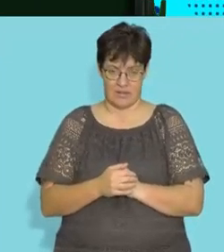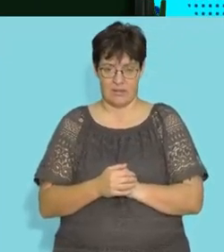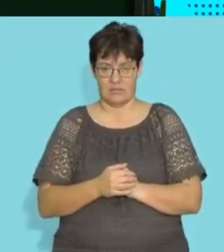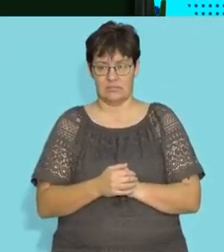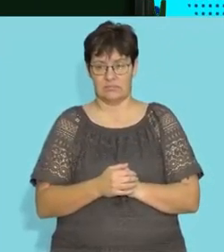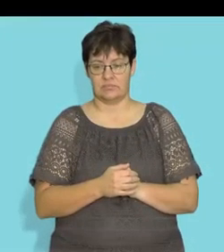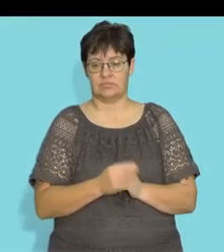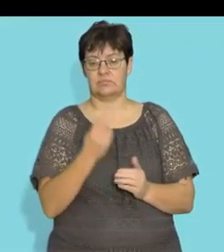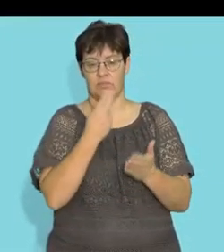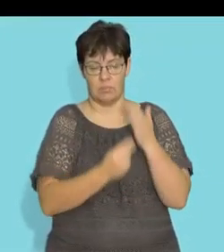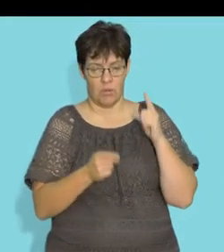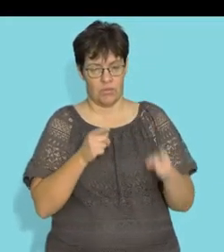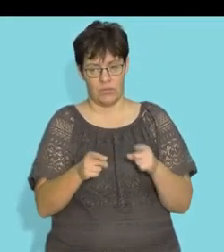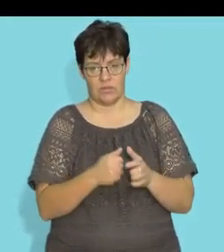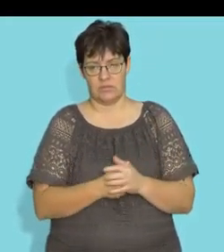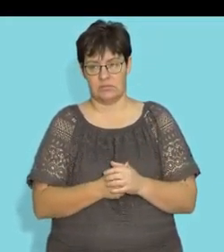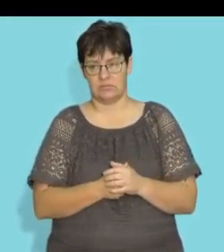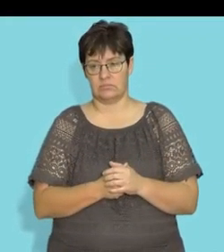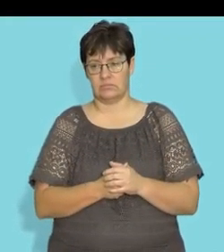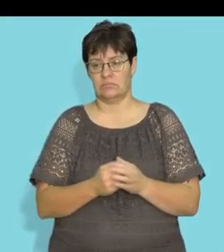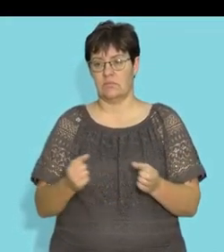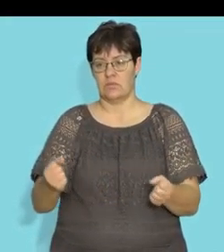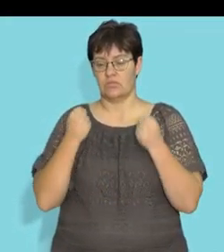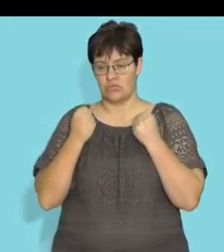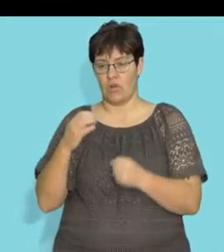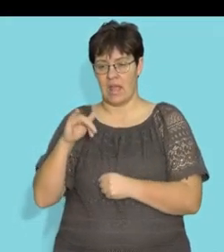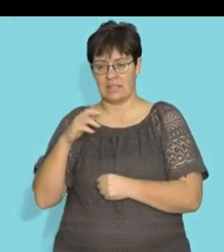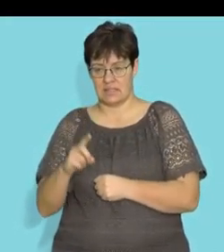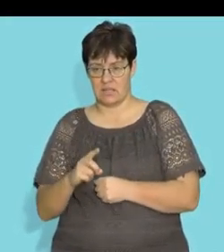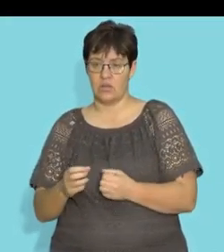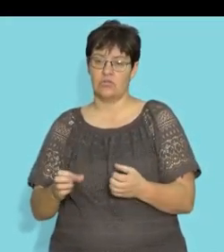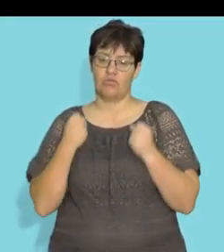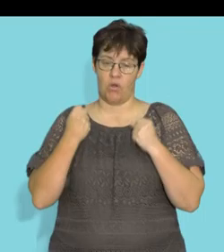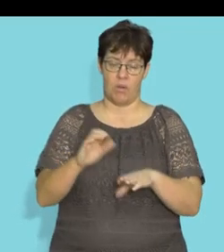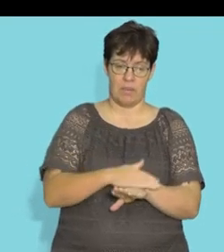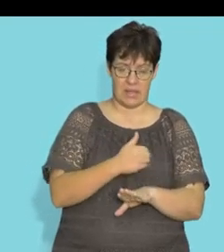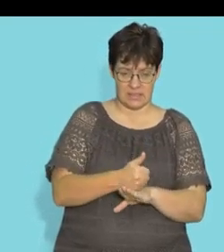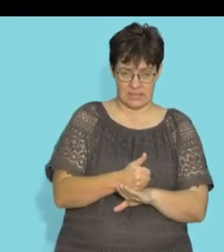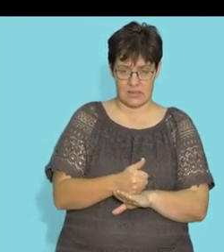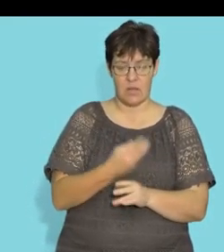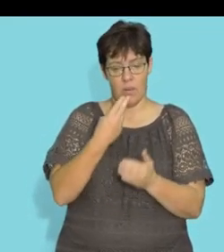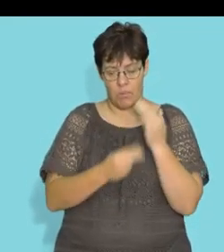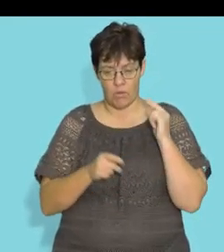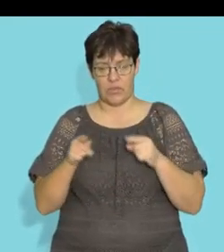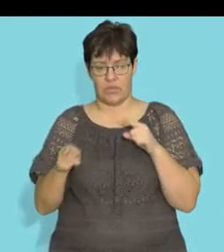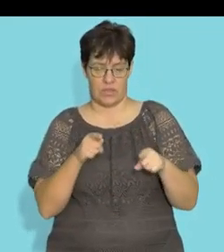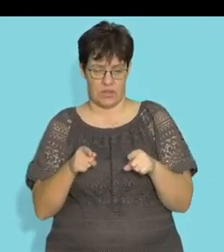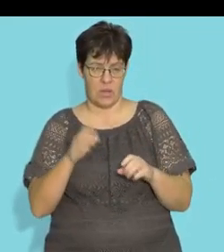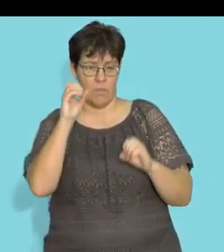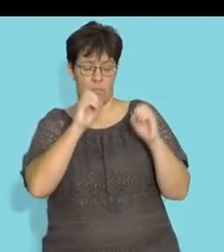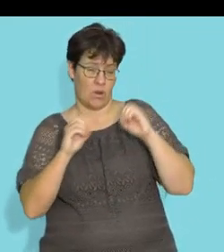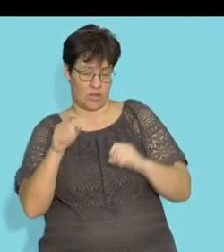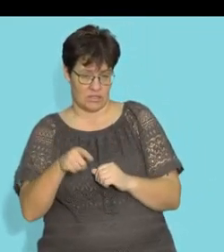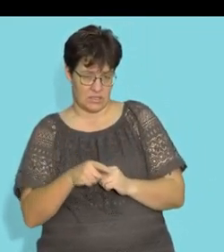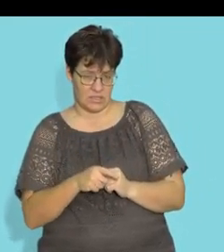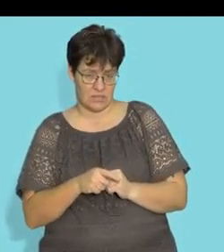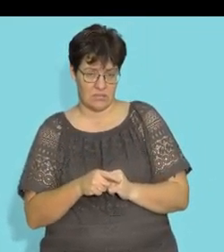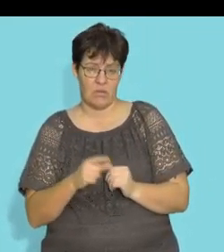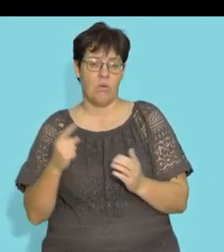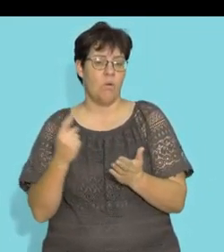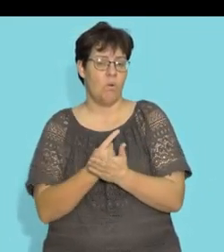that they are more comfortable in ionic form. The equilibrium will always lie far to the right,